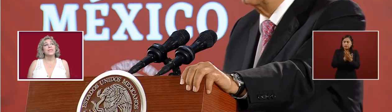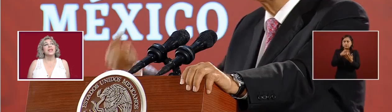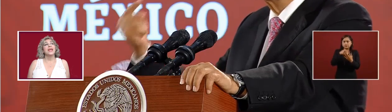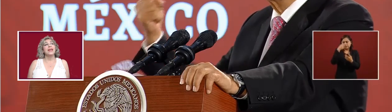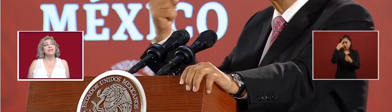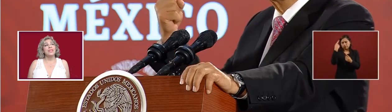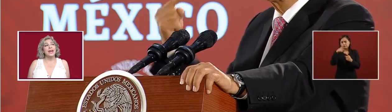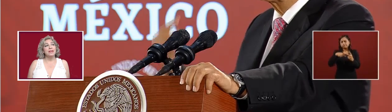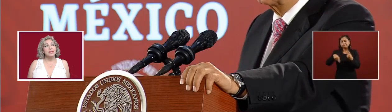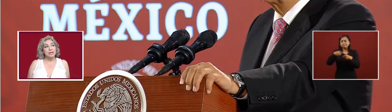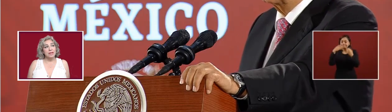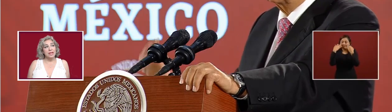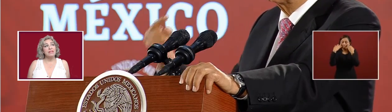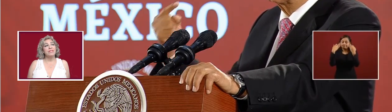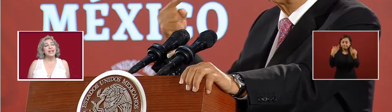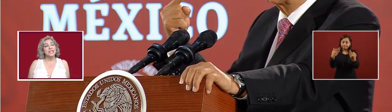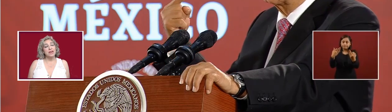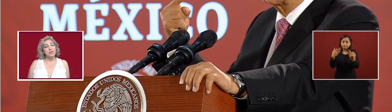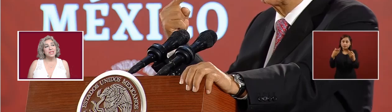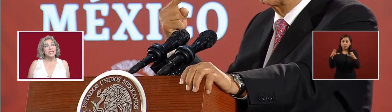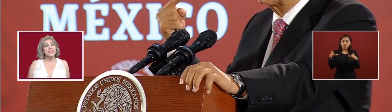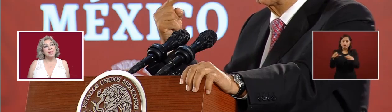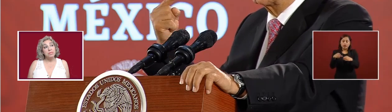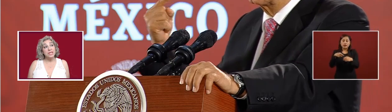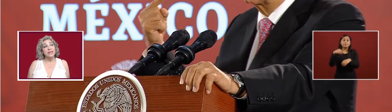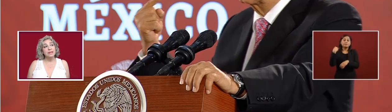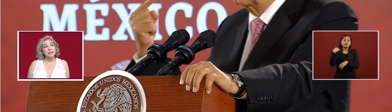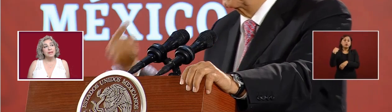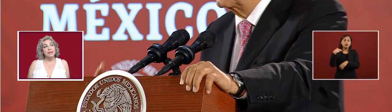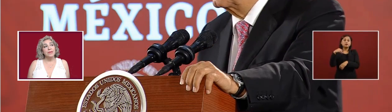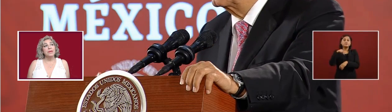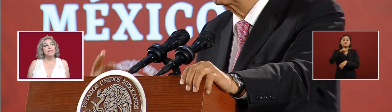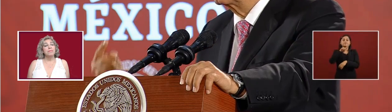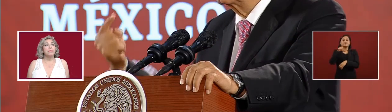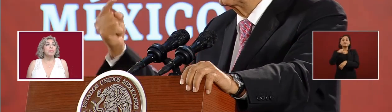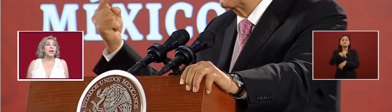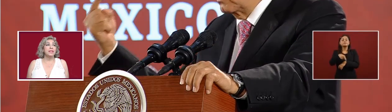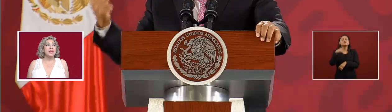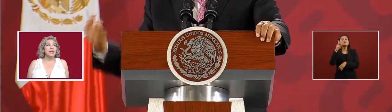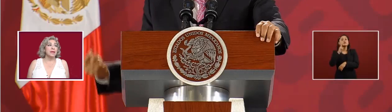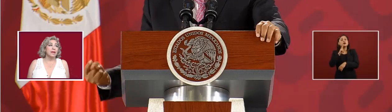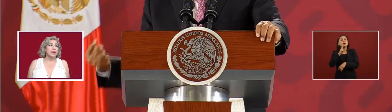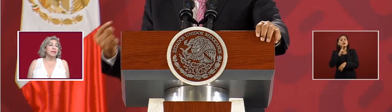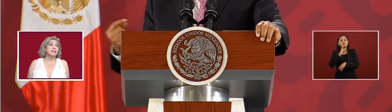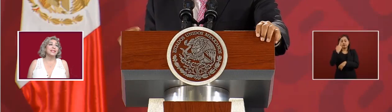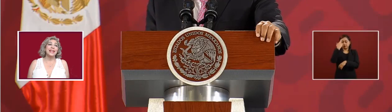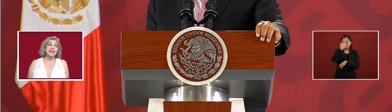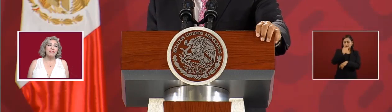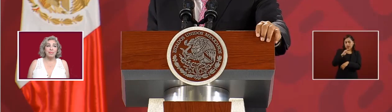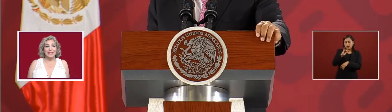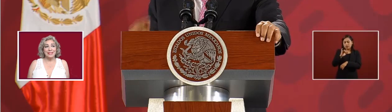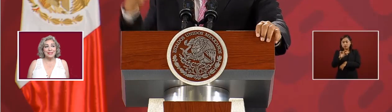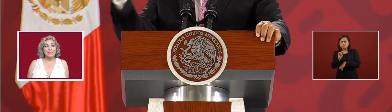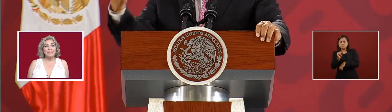And, that, if that's how it's accepted, by the, state government.